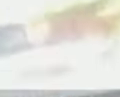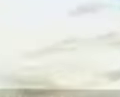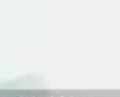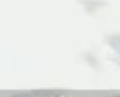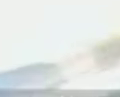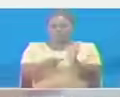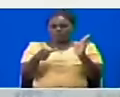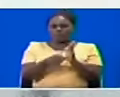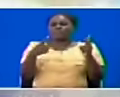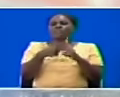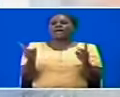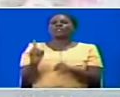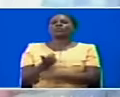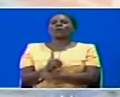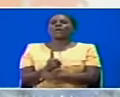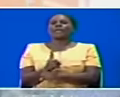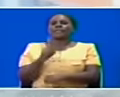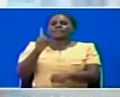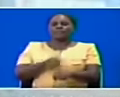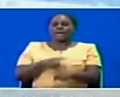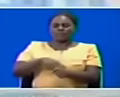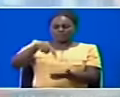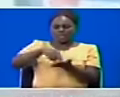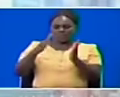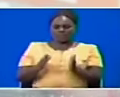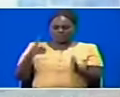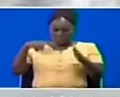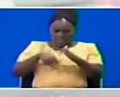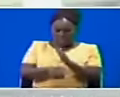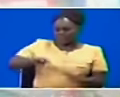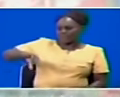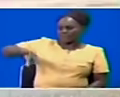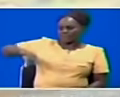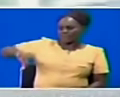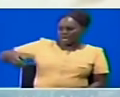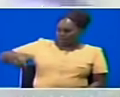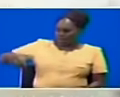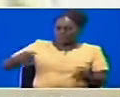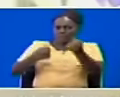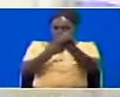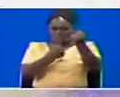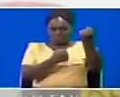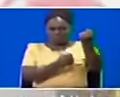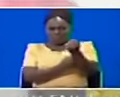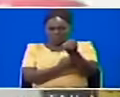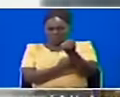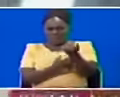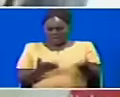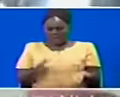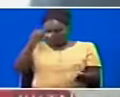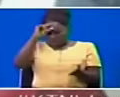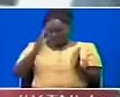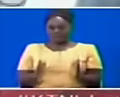Trouble started when Buzeki's convoy snaked its way into the town CBD. But supporters waving incumbent Governor